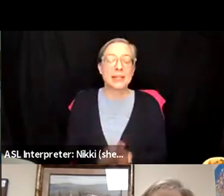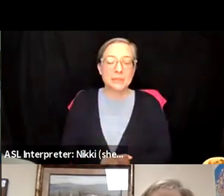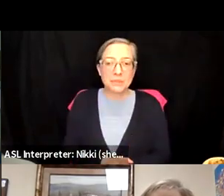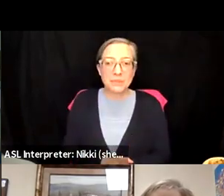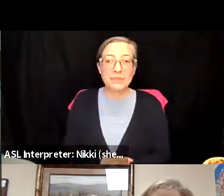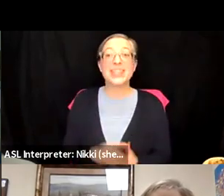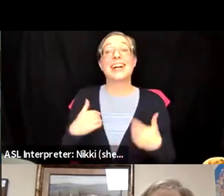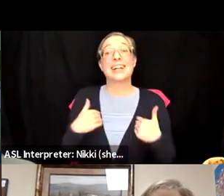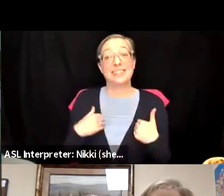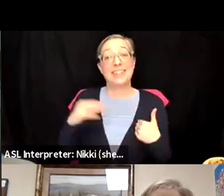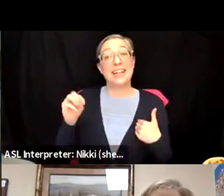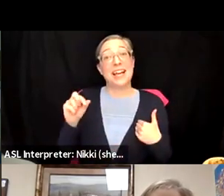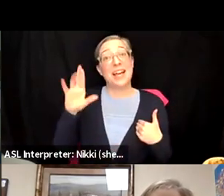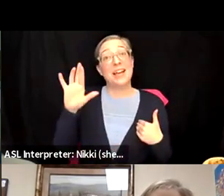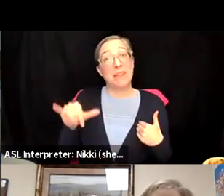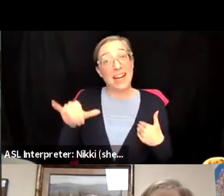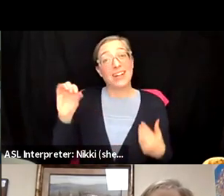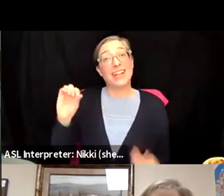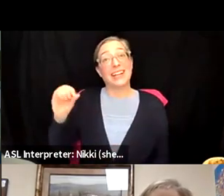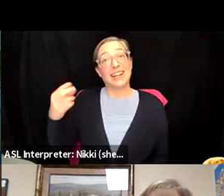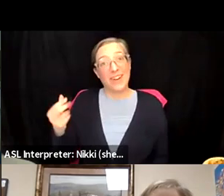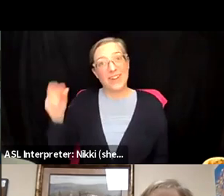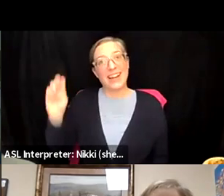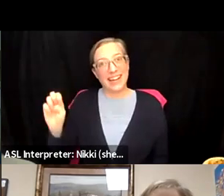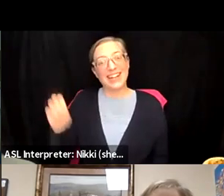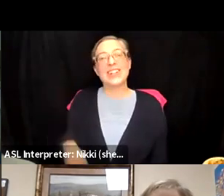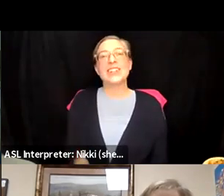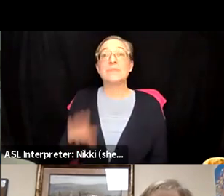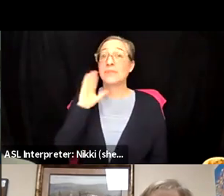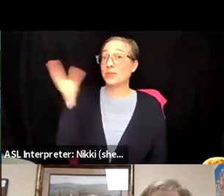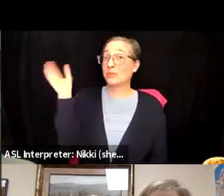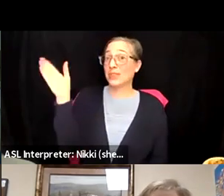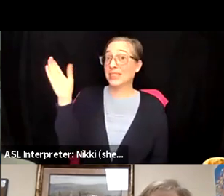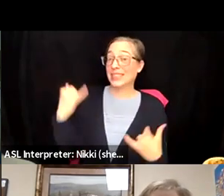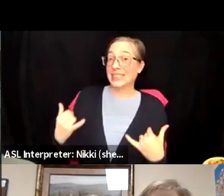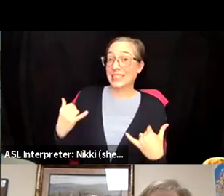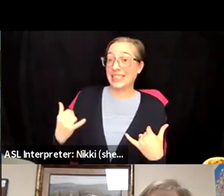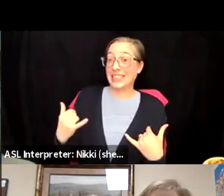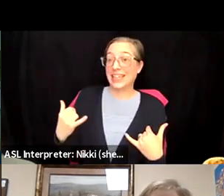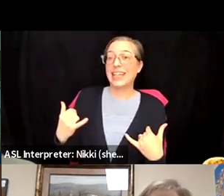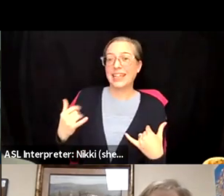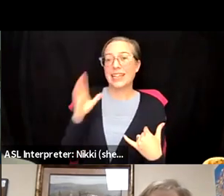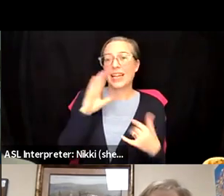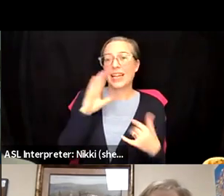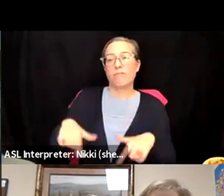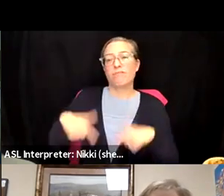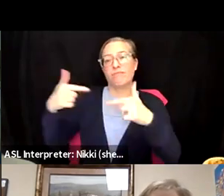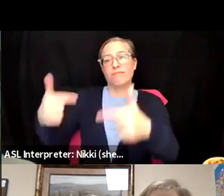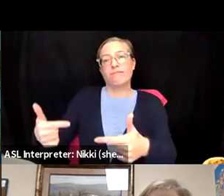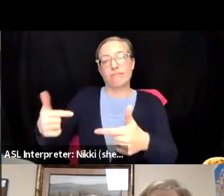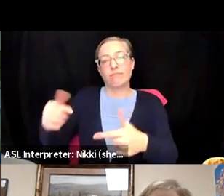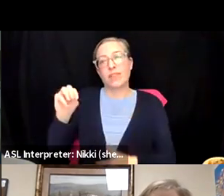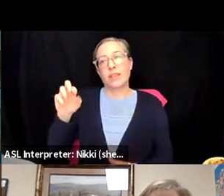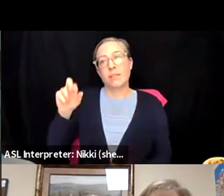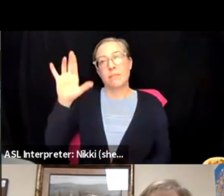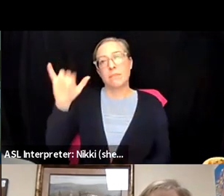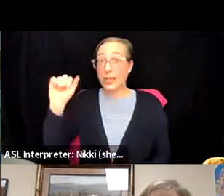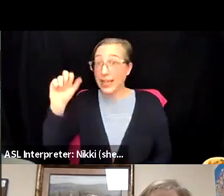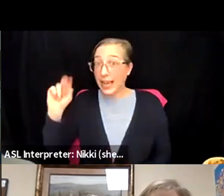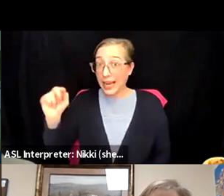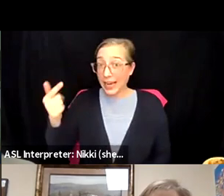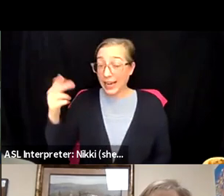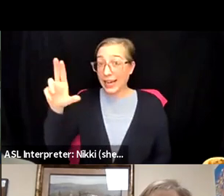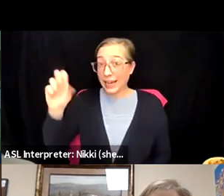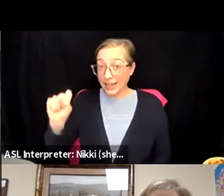Mary O'Hare, and I'll be presenting today, and I will now turn it back over to Mary Angus and